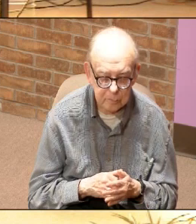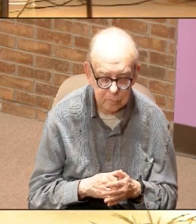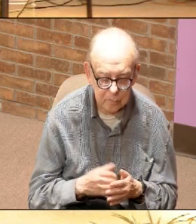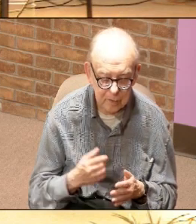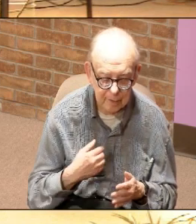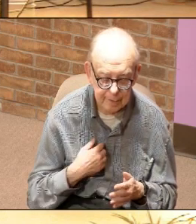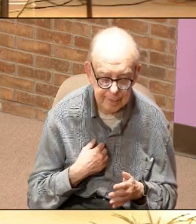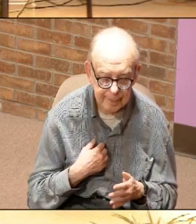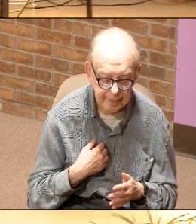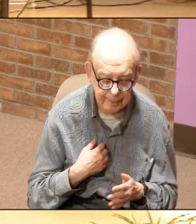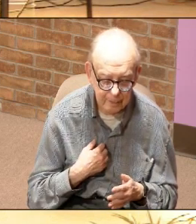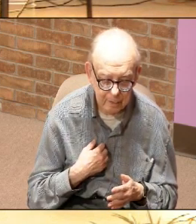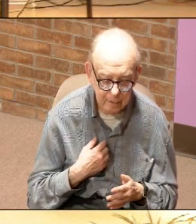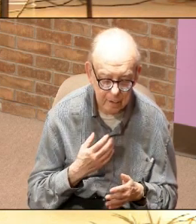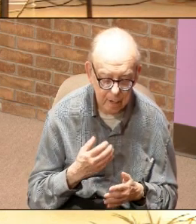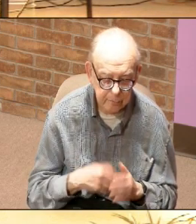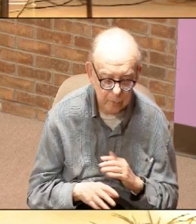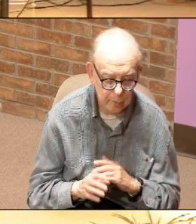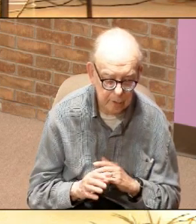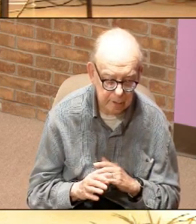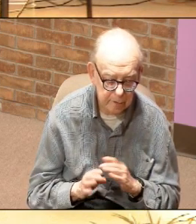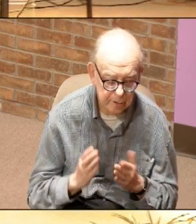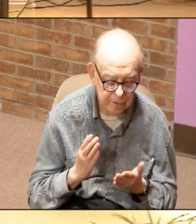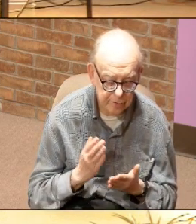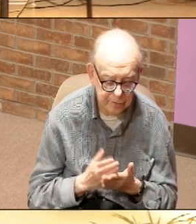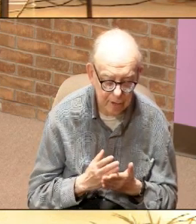I have to deliberately go in and get it.